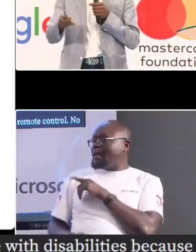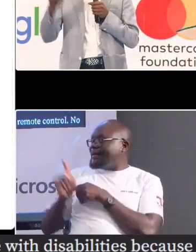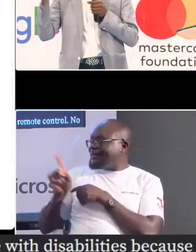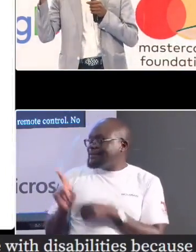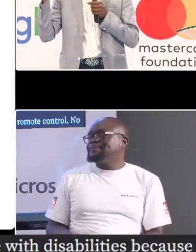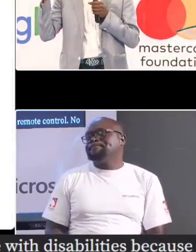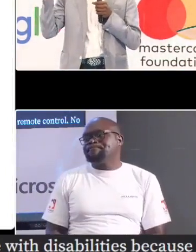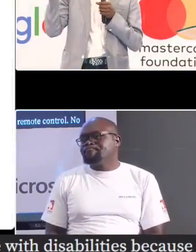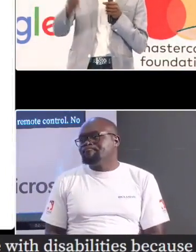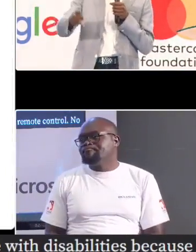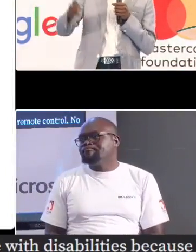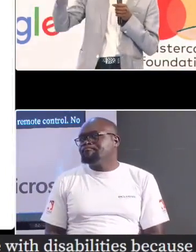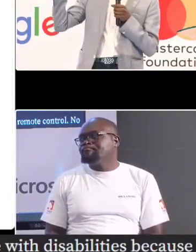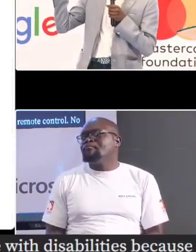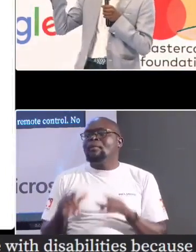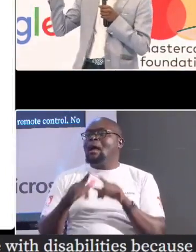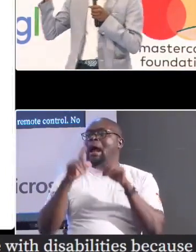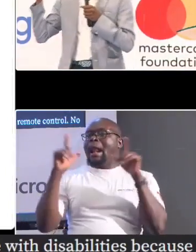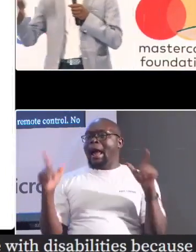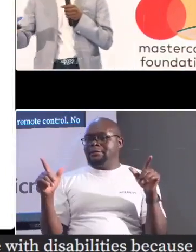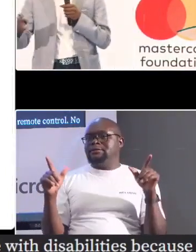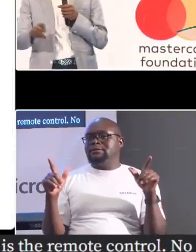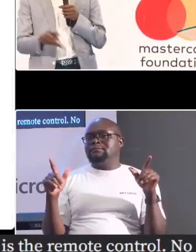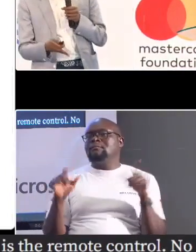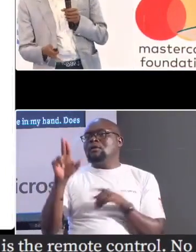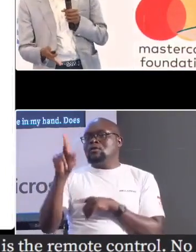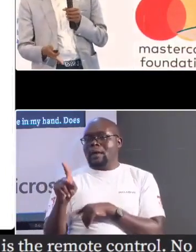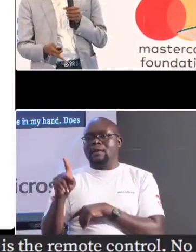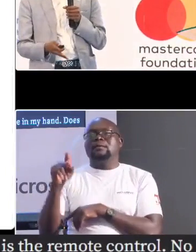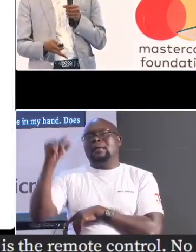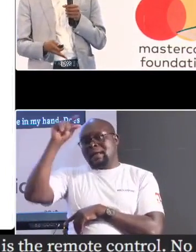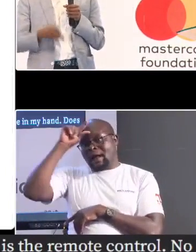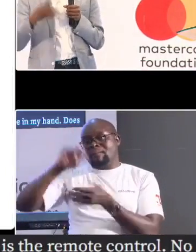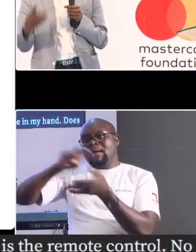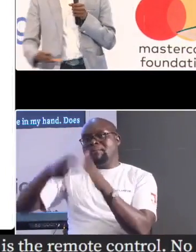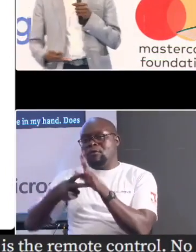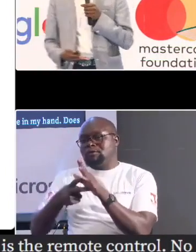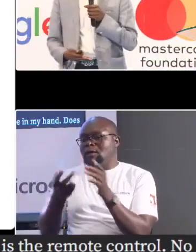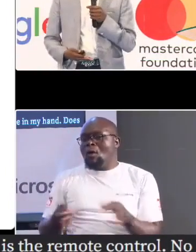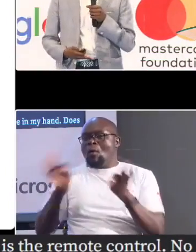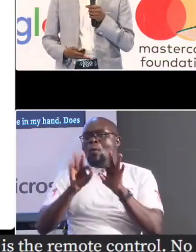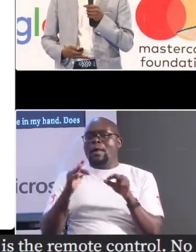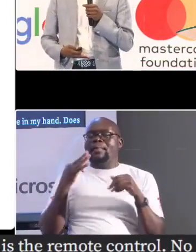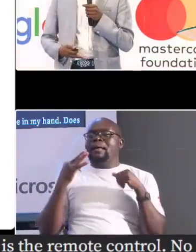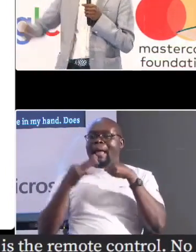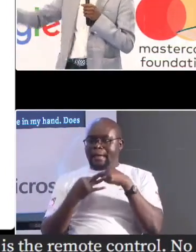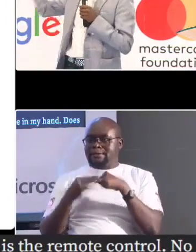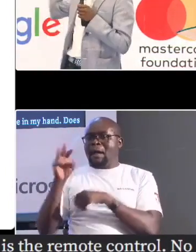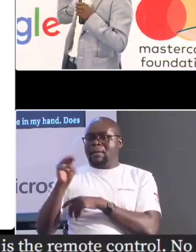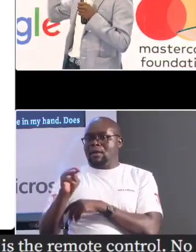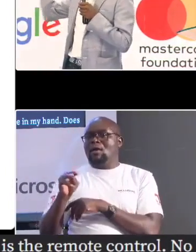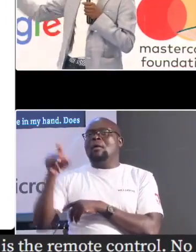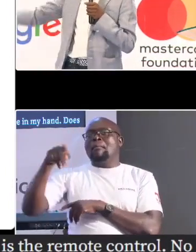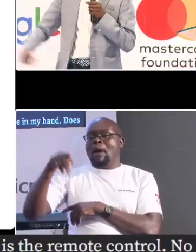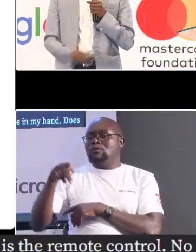This was a large UK government project. It was worth £8 million and